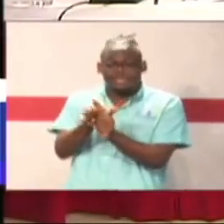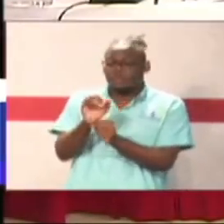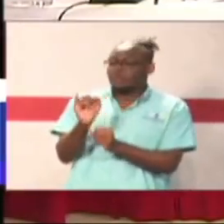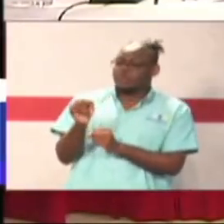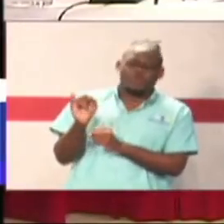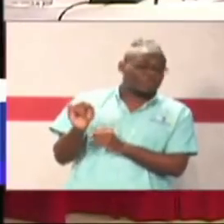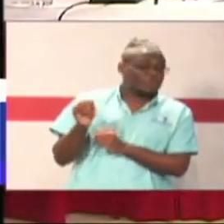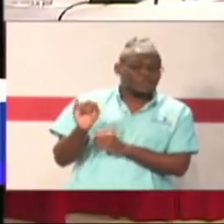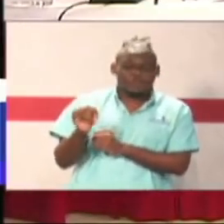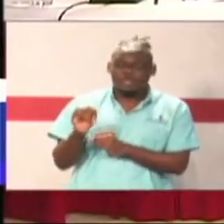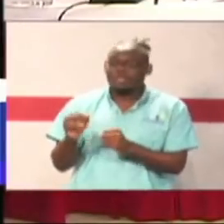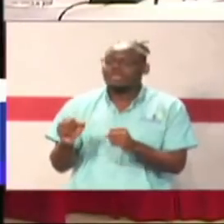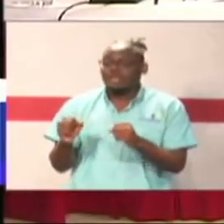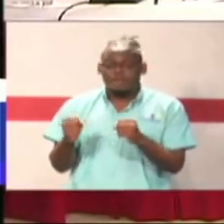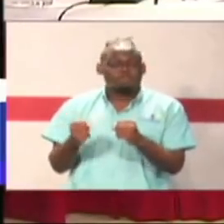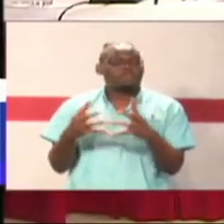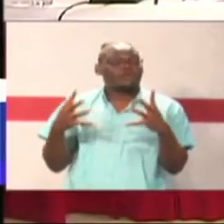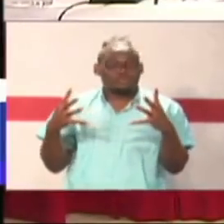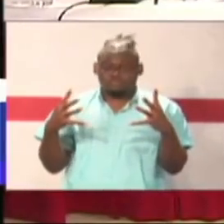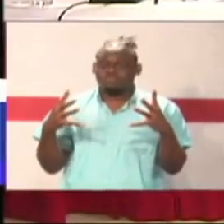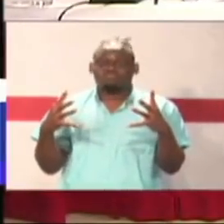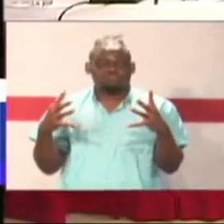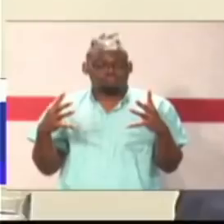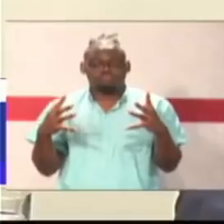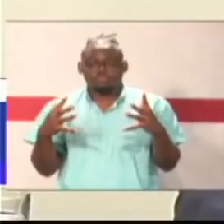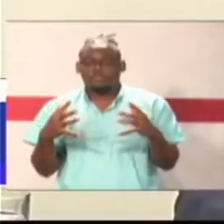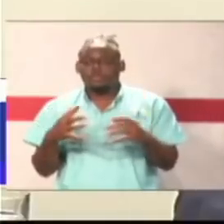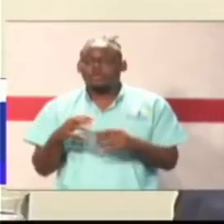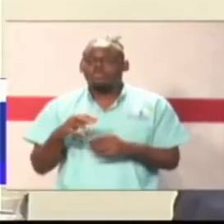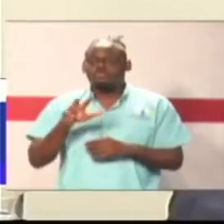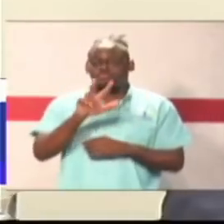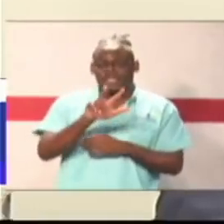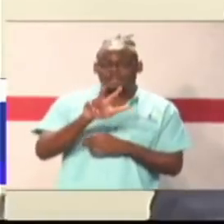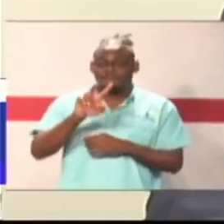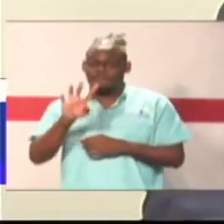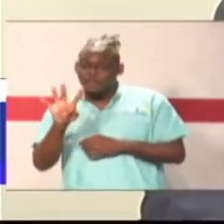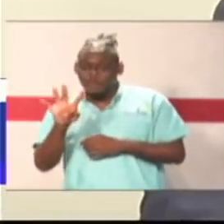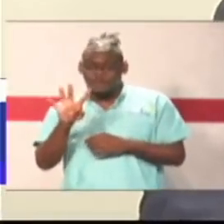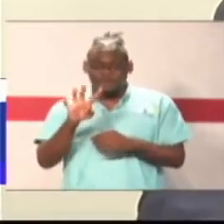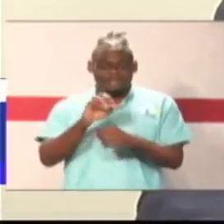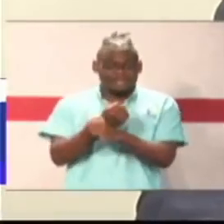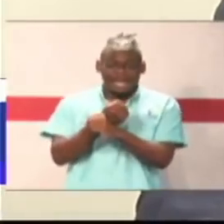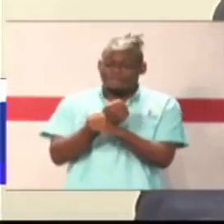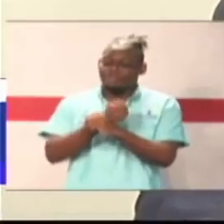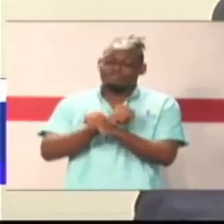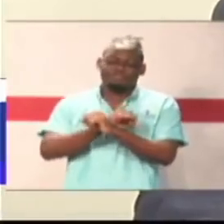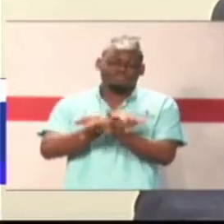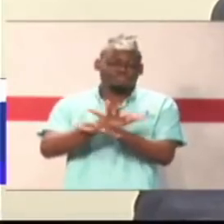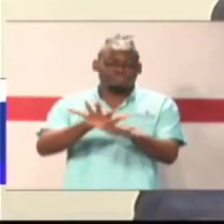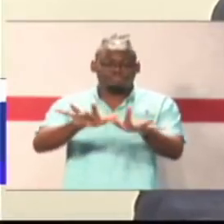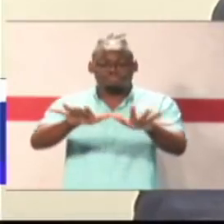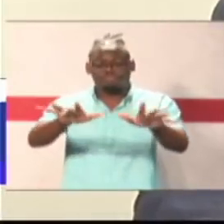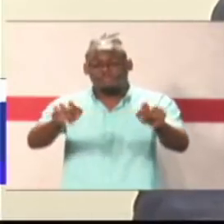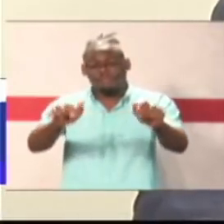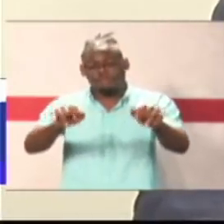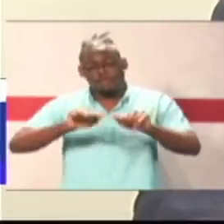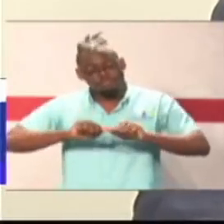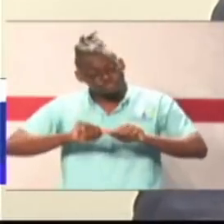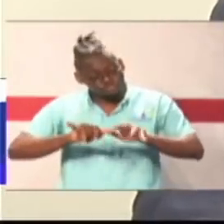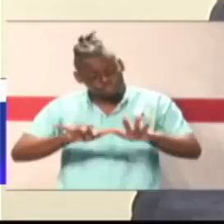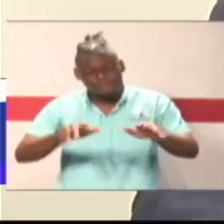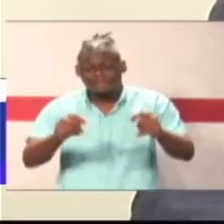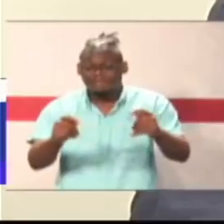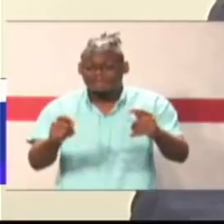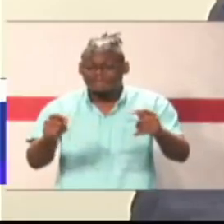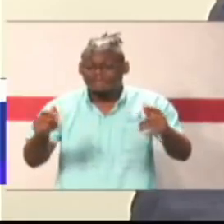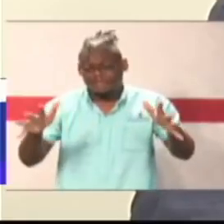times more transmissible than the Gamma. It's 3 to 4 times more transmissible than the Gamma. 3 to 4 times